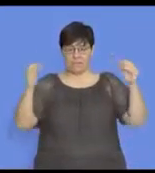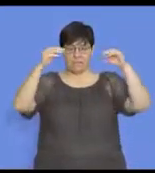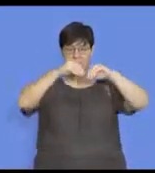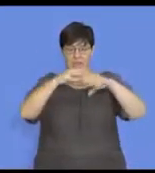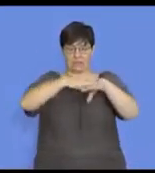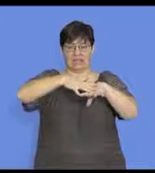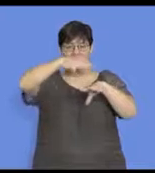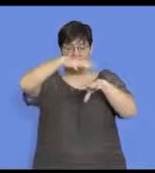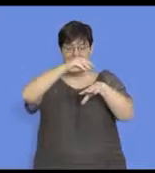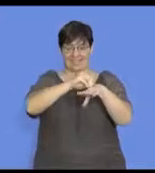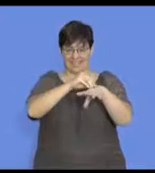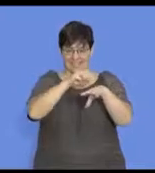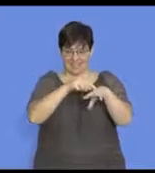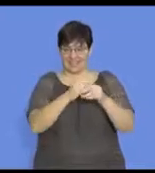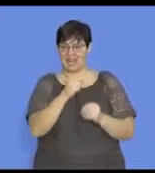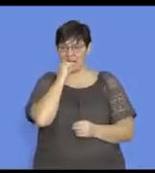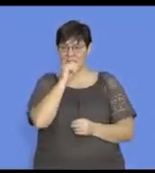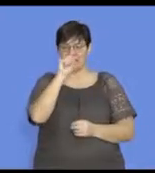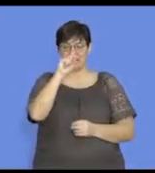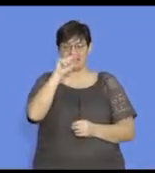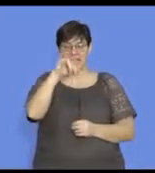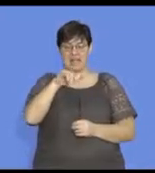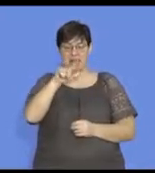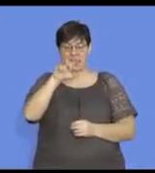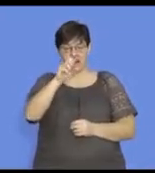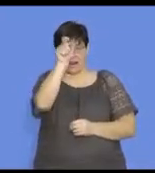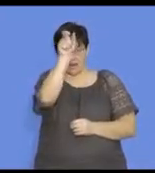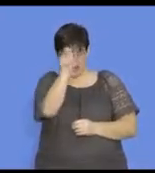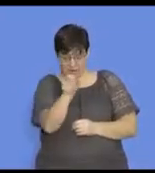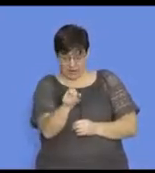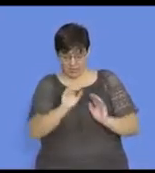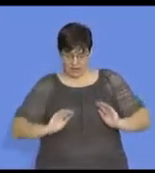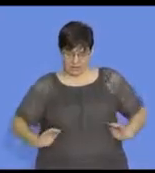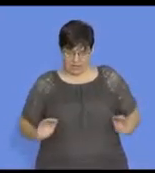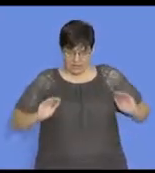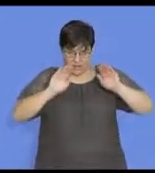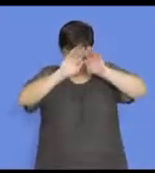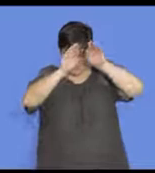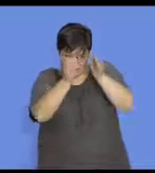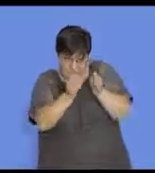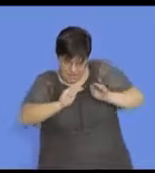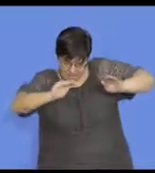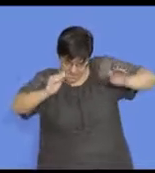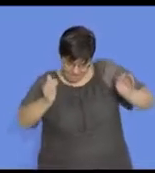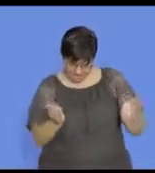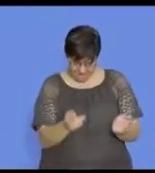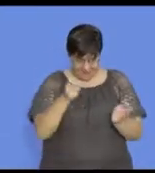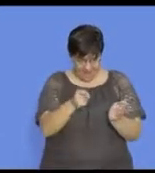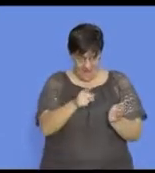style. And this part over here, the big part, is called the